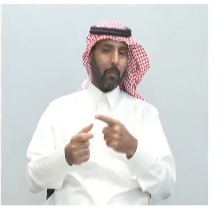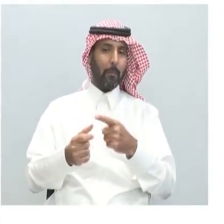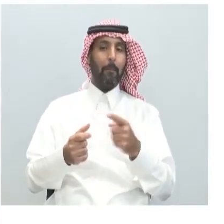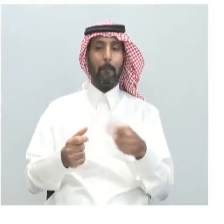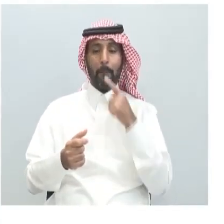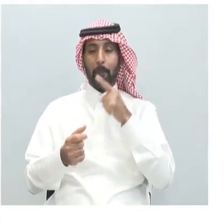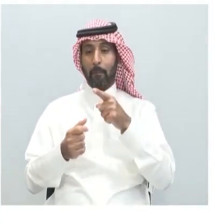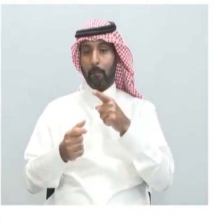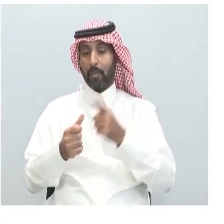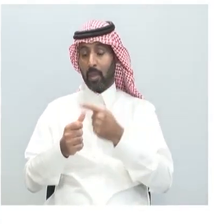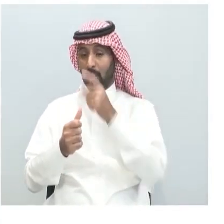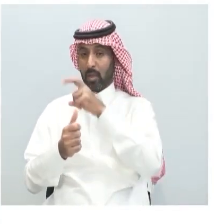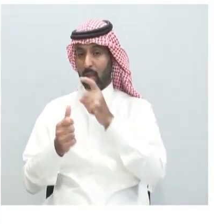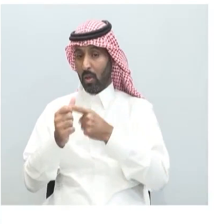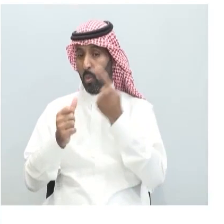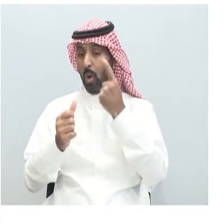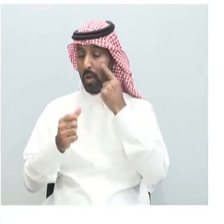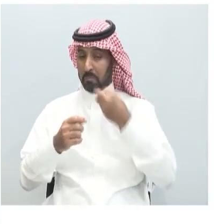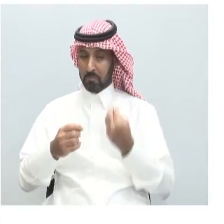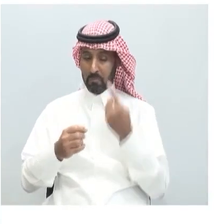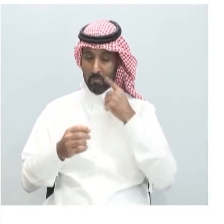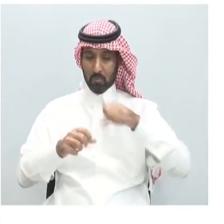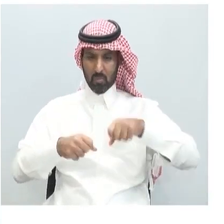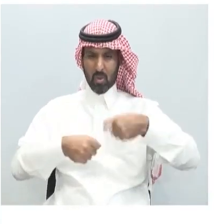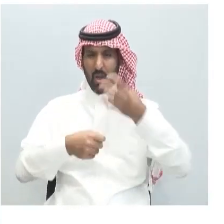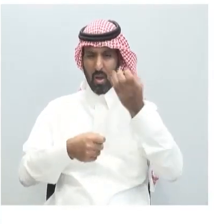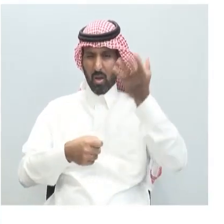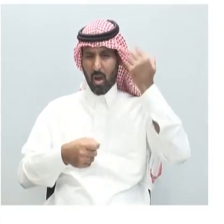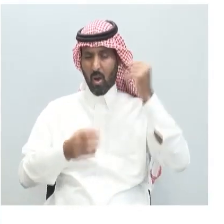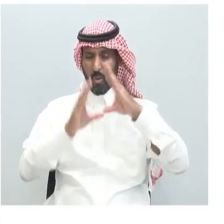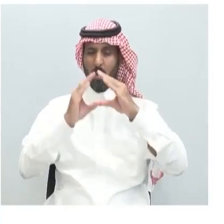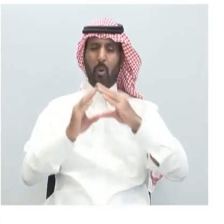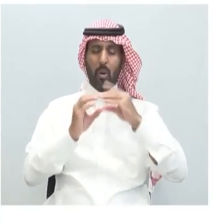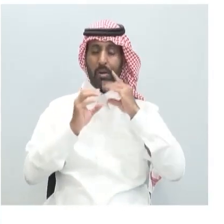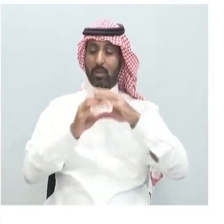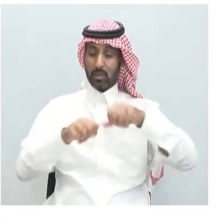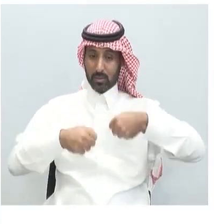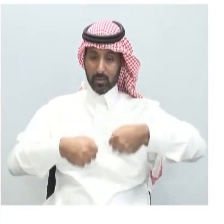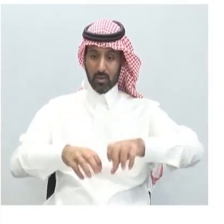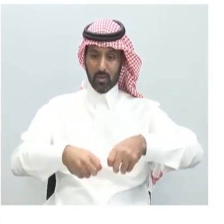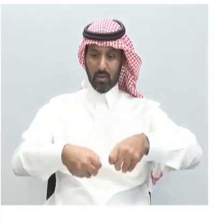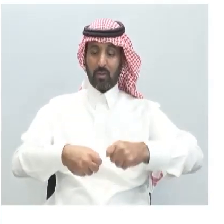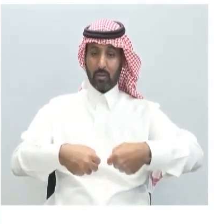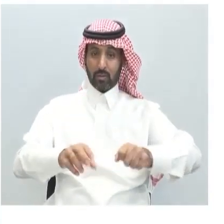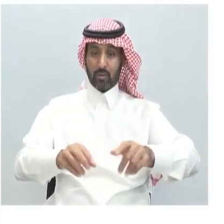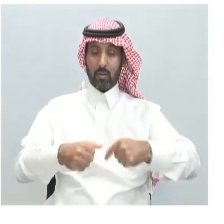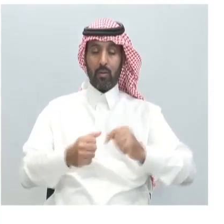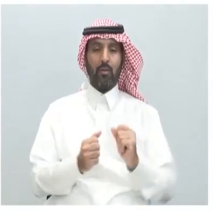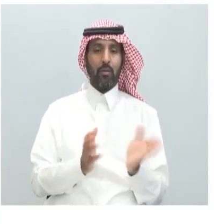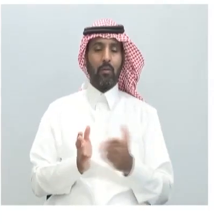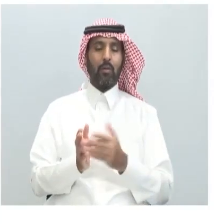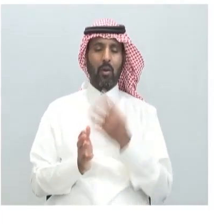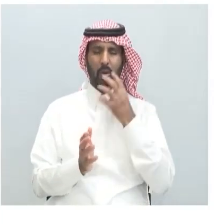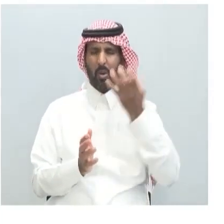yes, the apartment has a wonderful old Egyptian rug. Wonderful opinion,